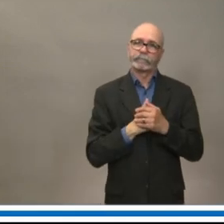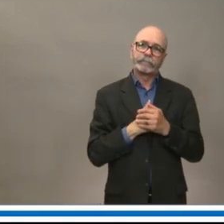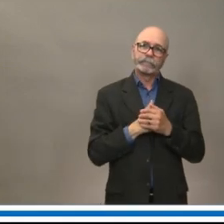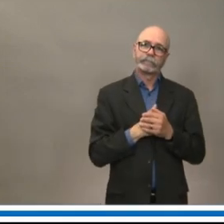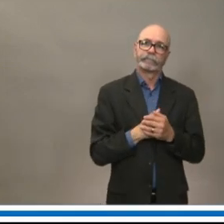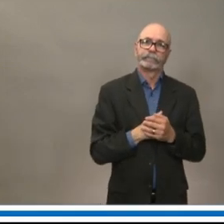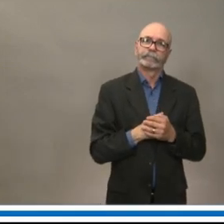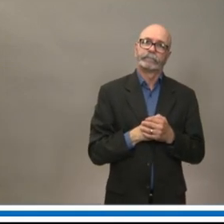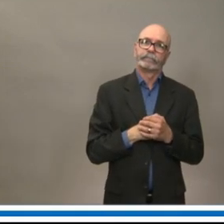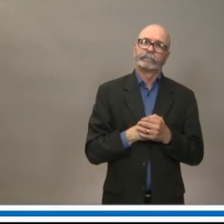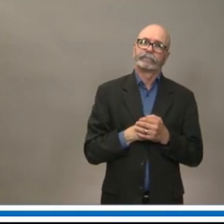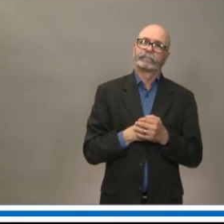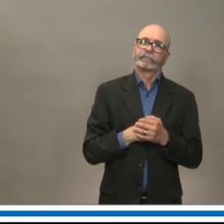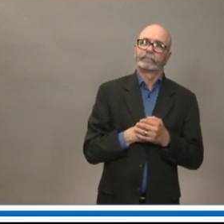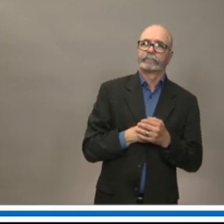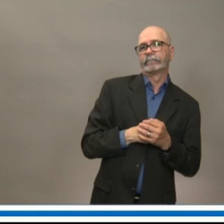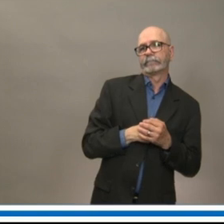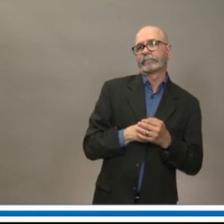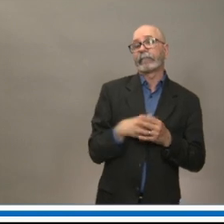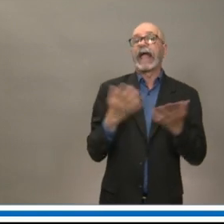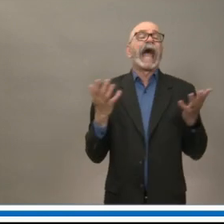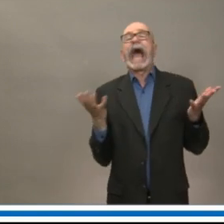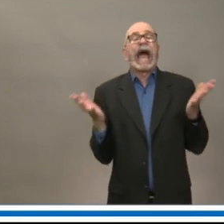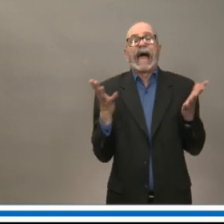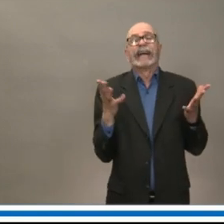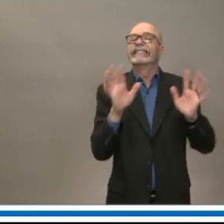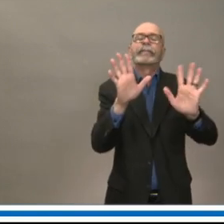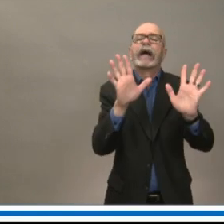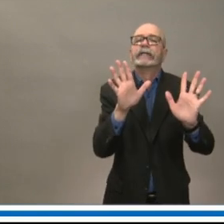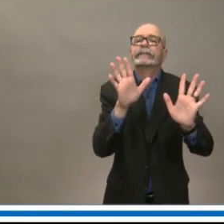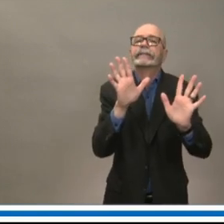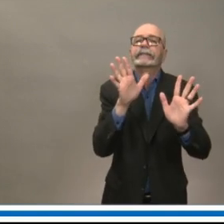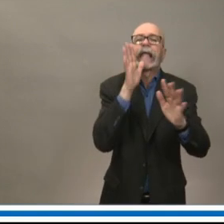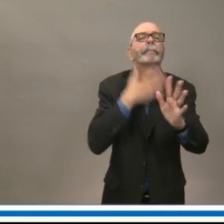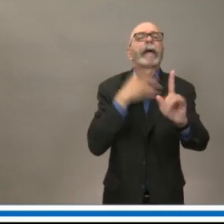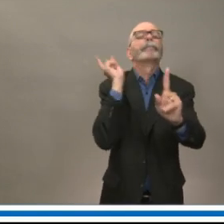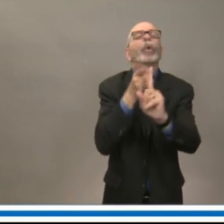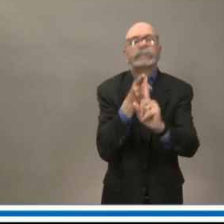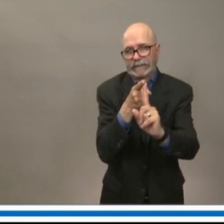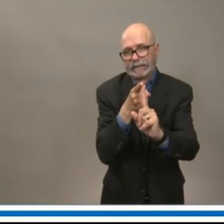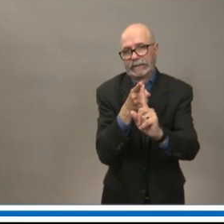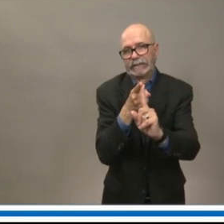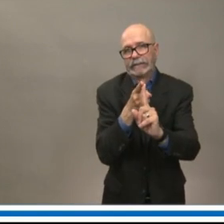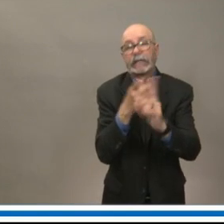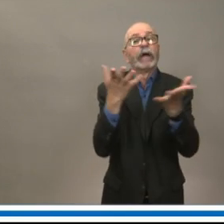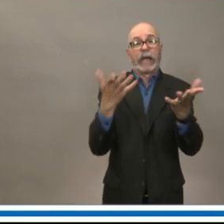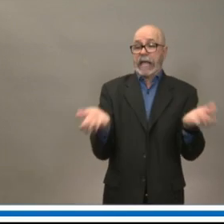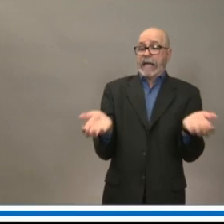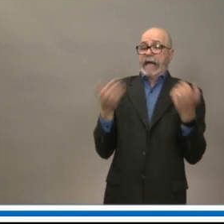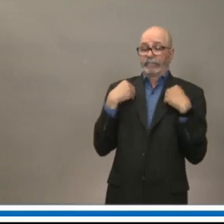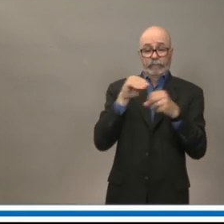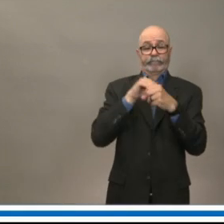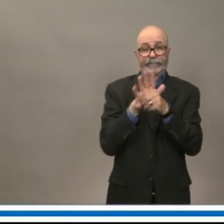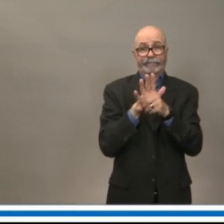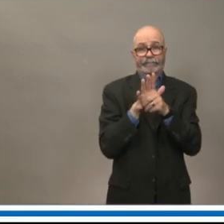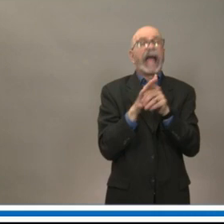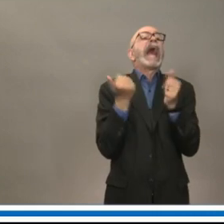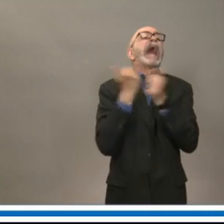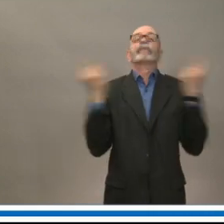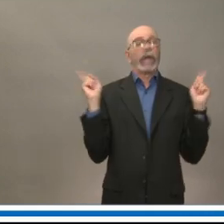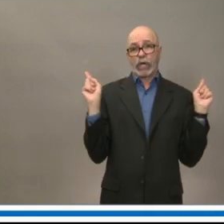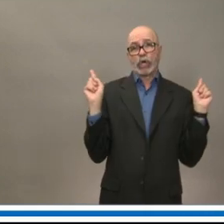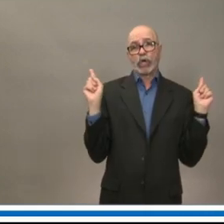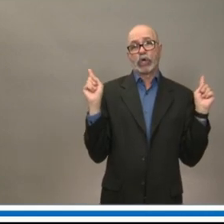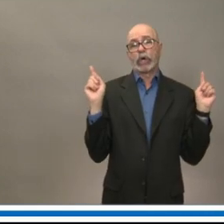specific facility or not? We know we have COVID-19, that there can be COVID-19 in communities in any community across the